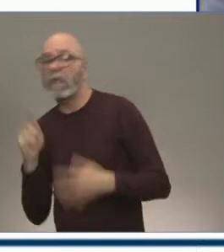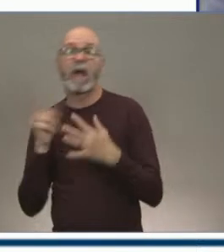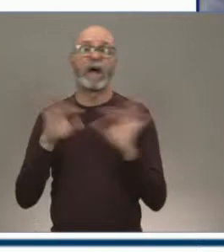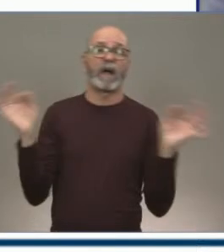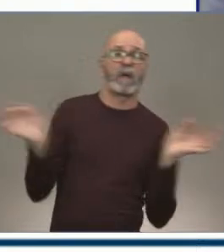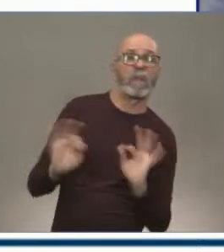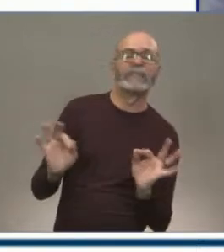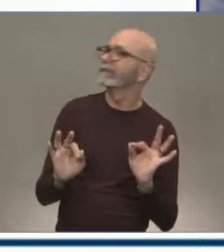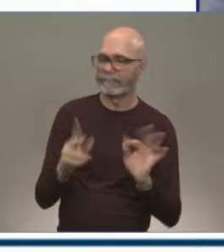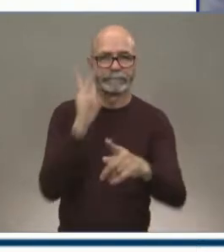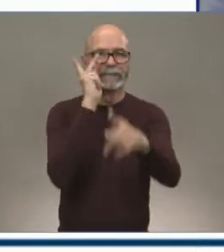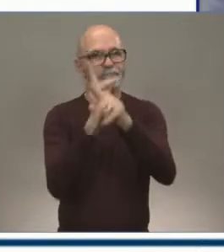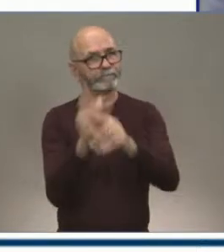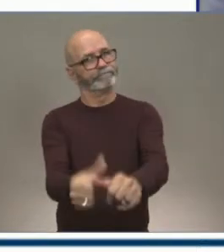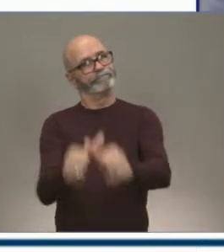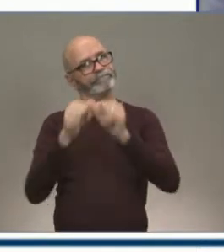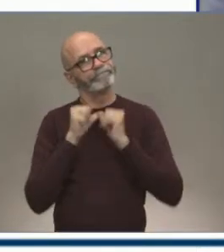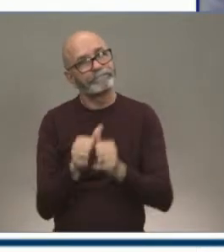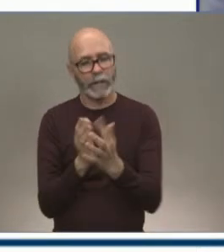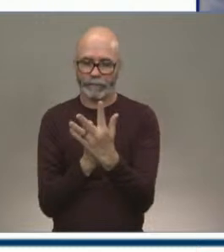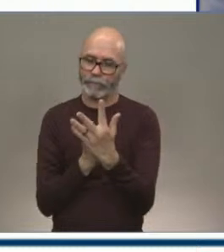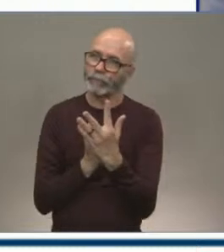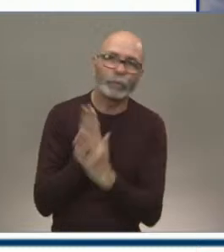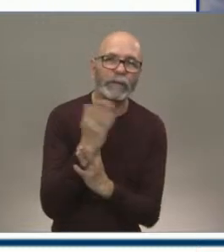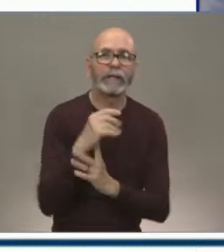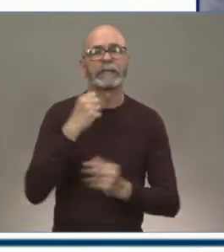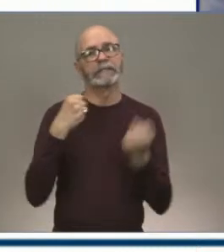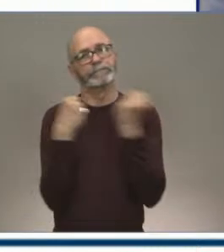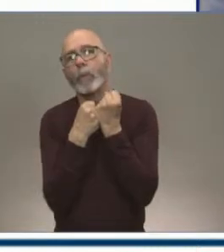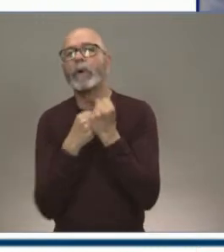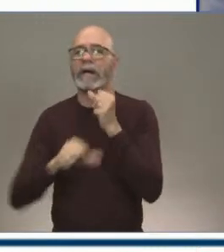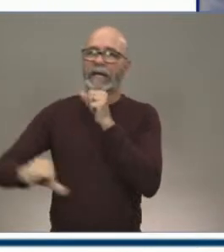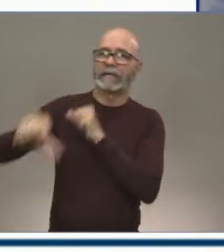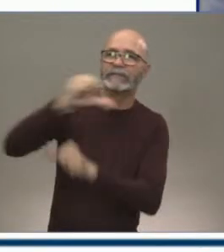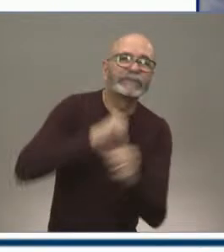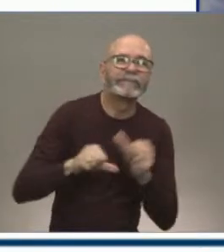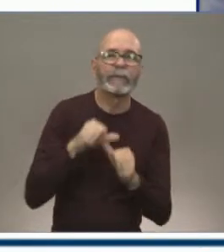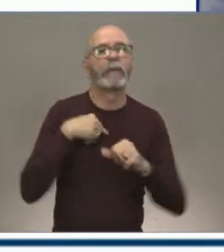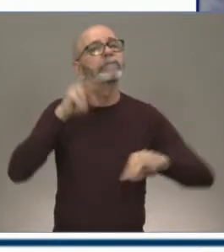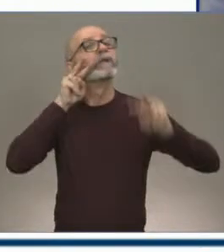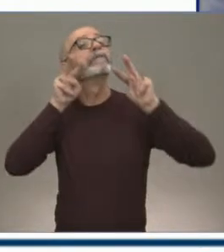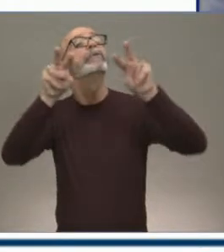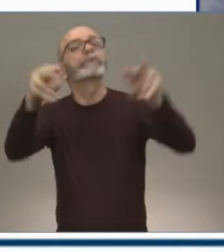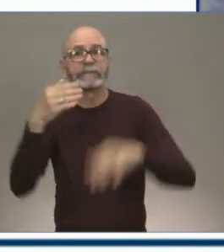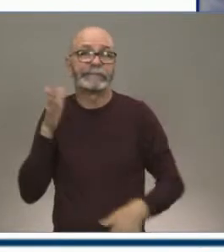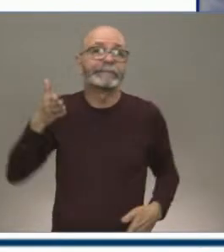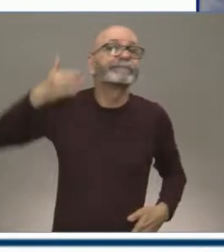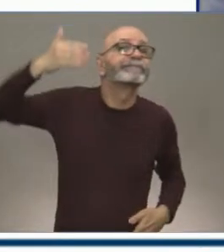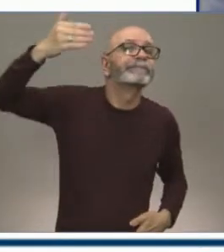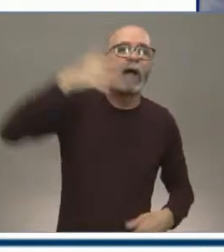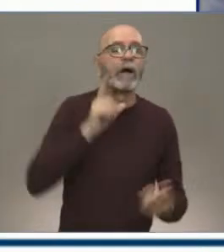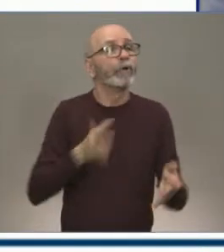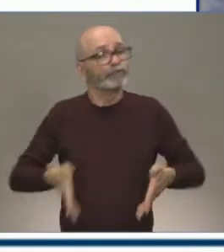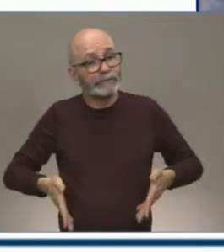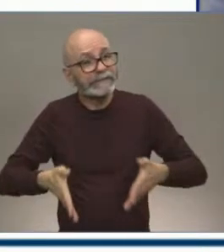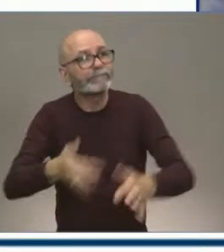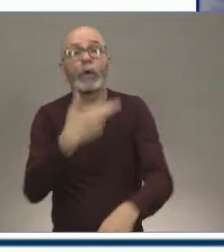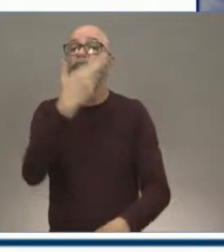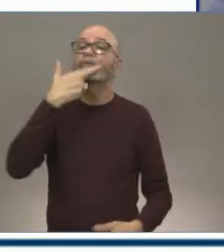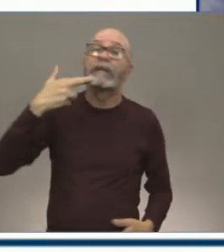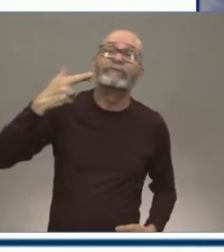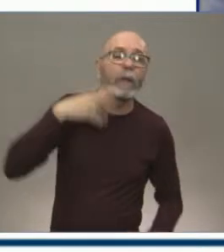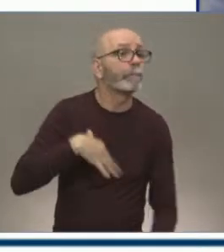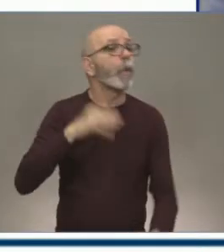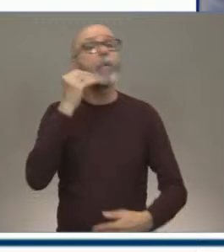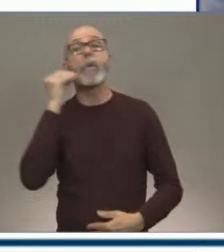to support one another. And I look forward to seeing you at different parts of our province, on the street, in a restaurant, or quite frankly, at home in Upper